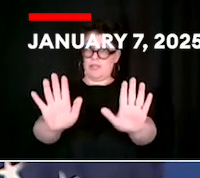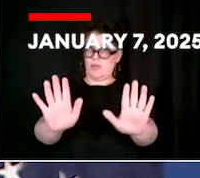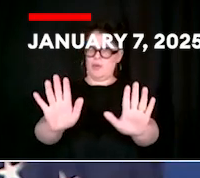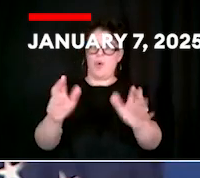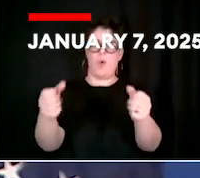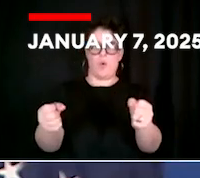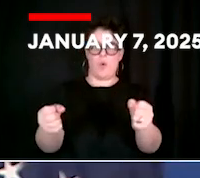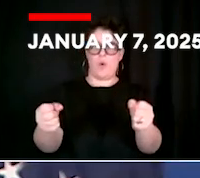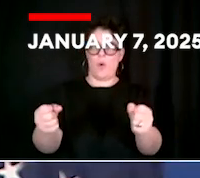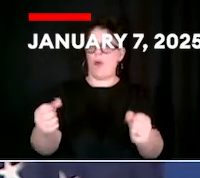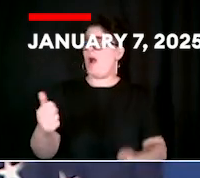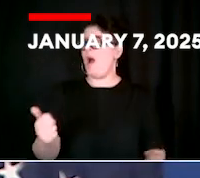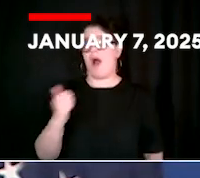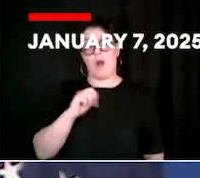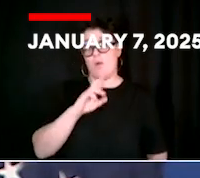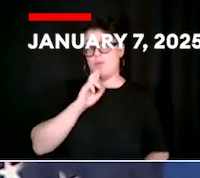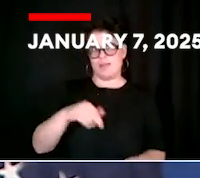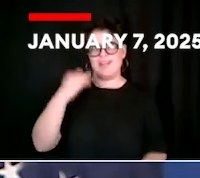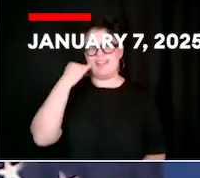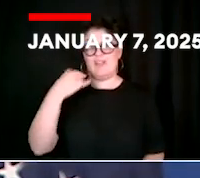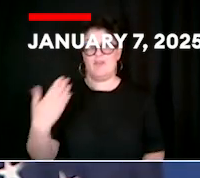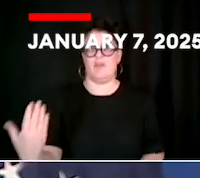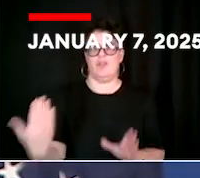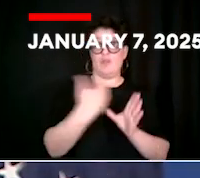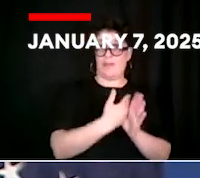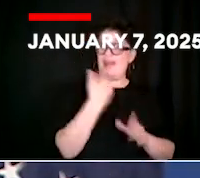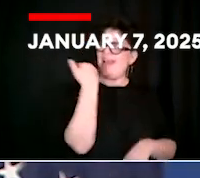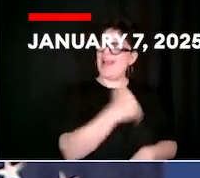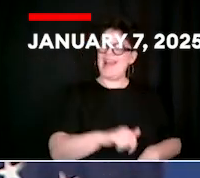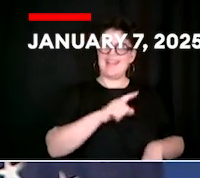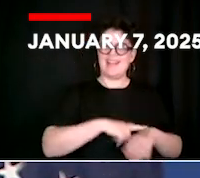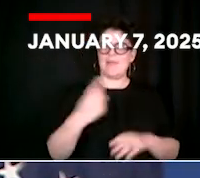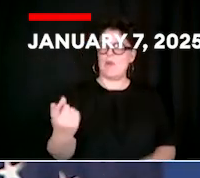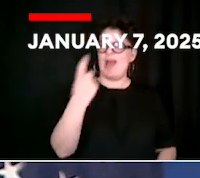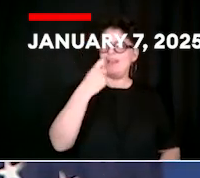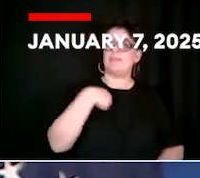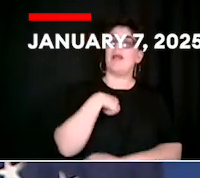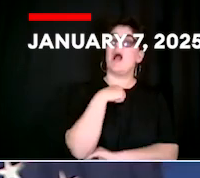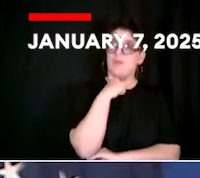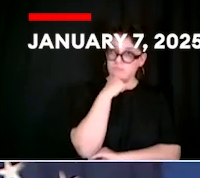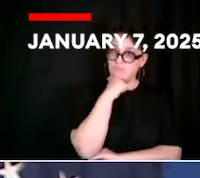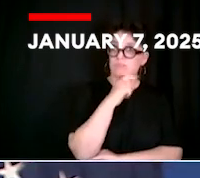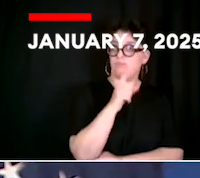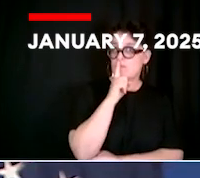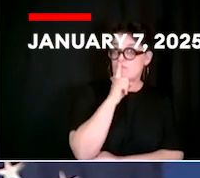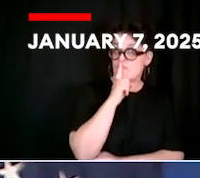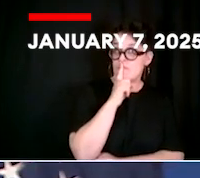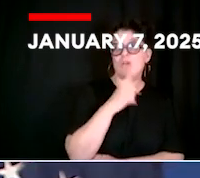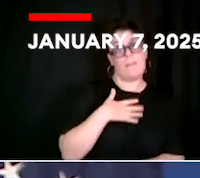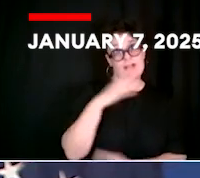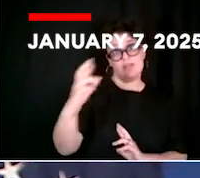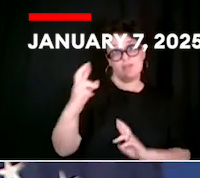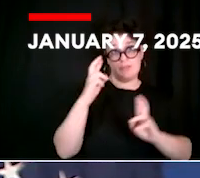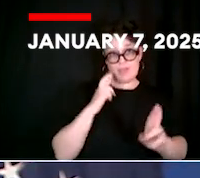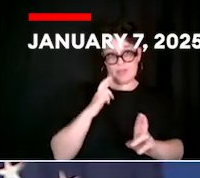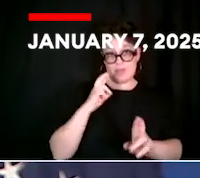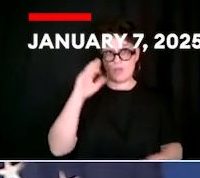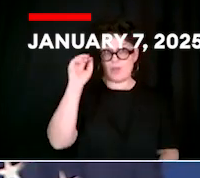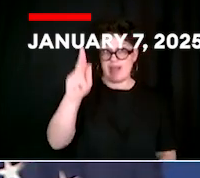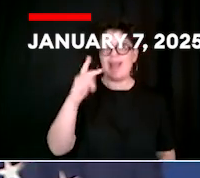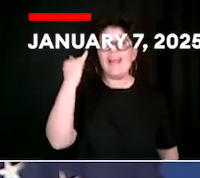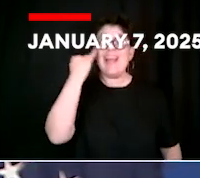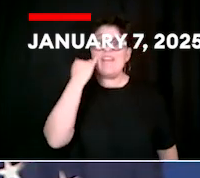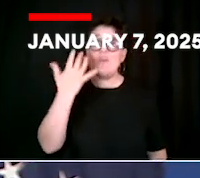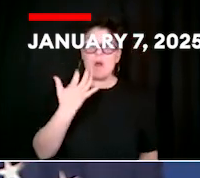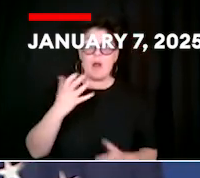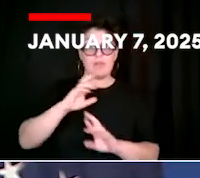to you if you cut me off, because whenever you ask me a question, I remain silent and I listen to you. So we got to do the same thing. And if you want to respond